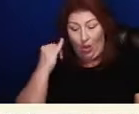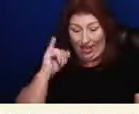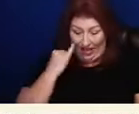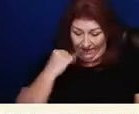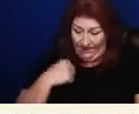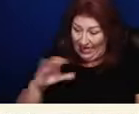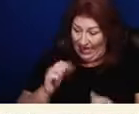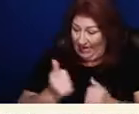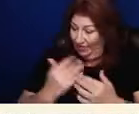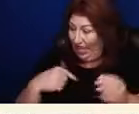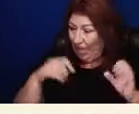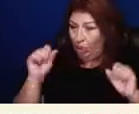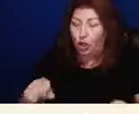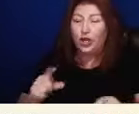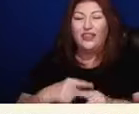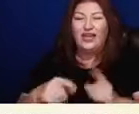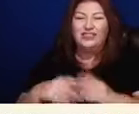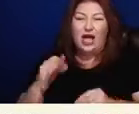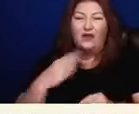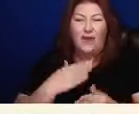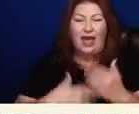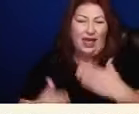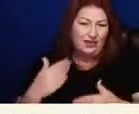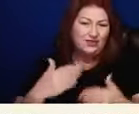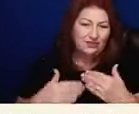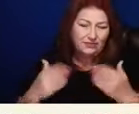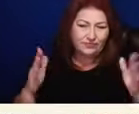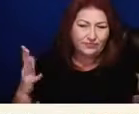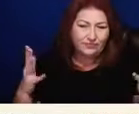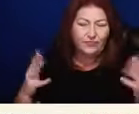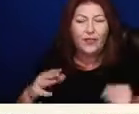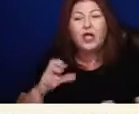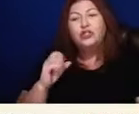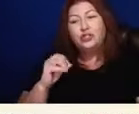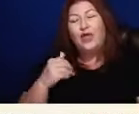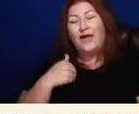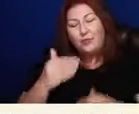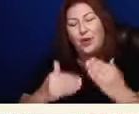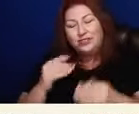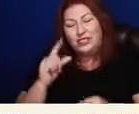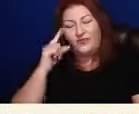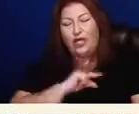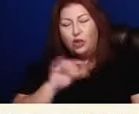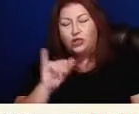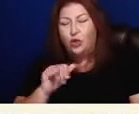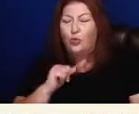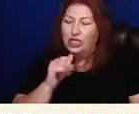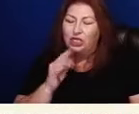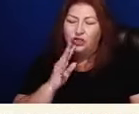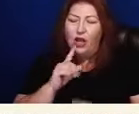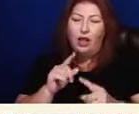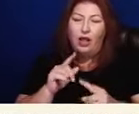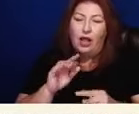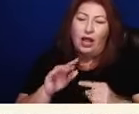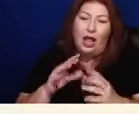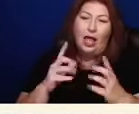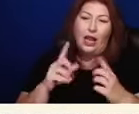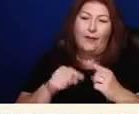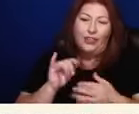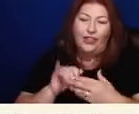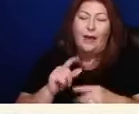could, then it's out of my hands. And so there's a process for guilt too, which we didn't talk a lot about, but really that accountability and owning my